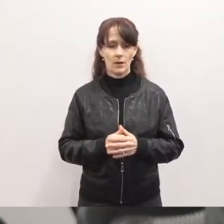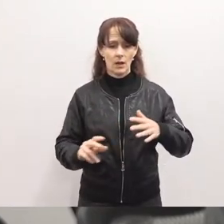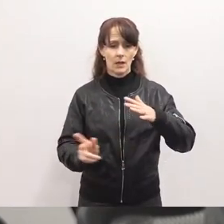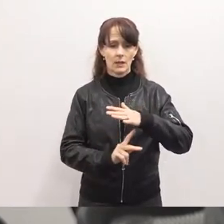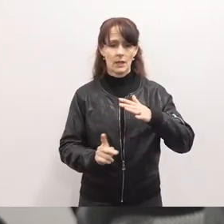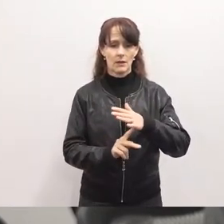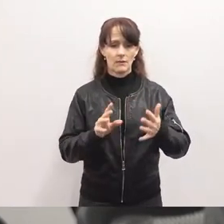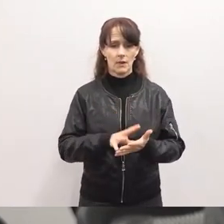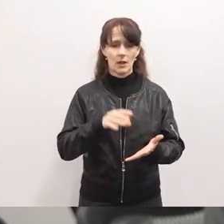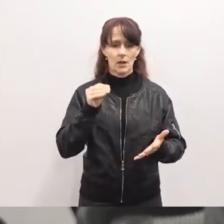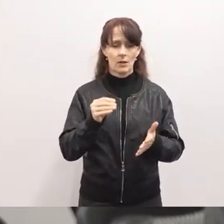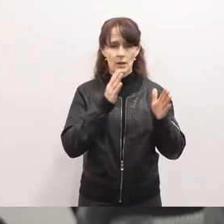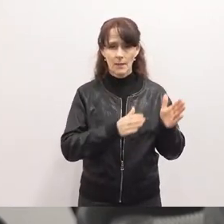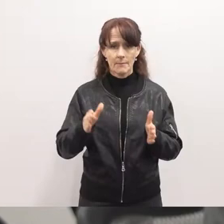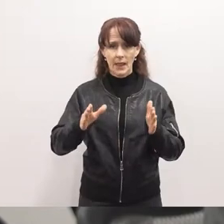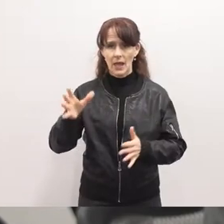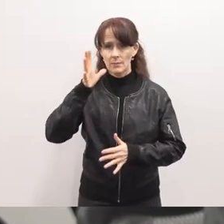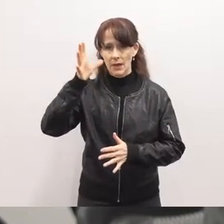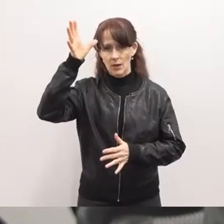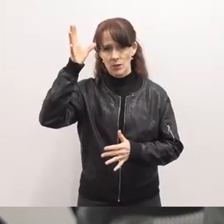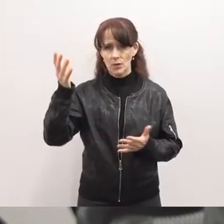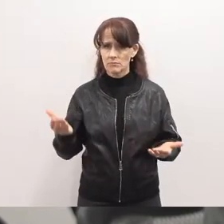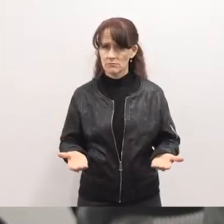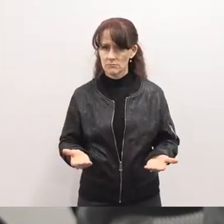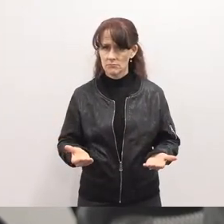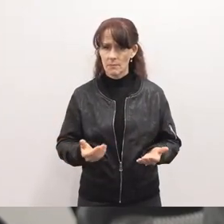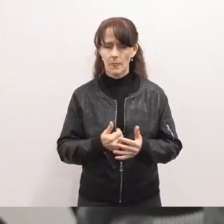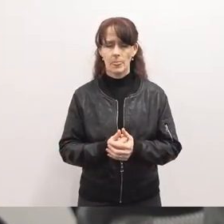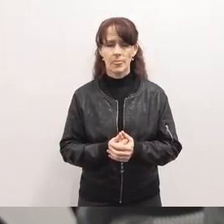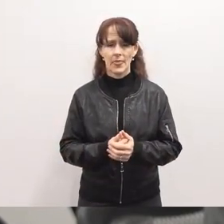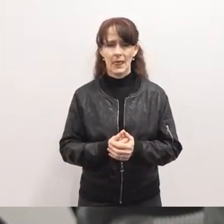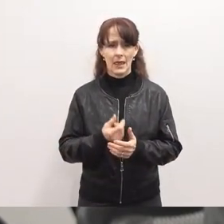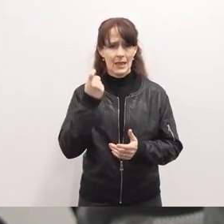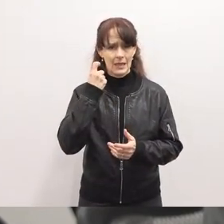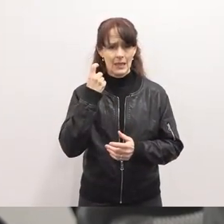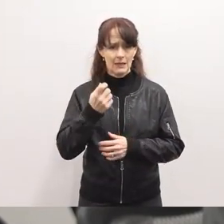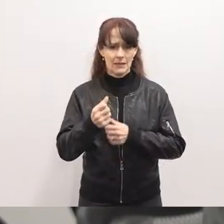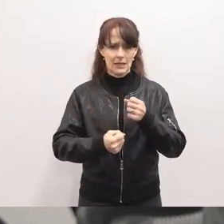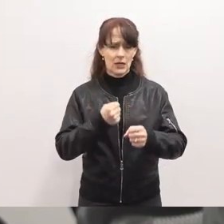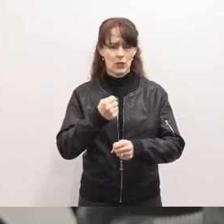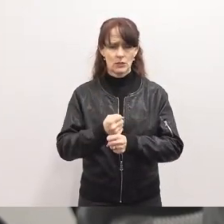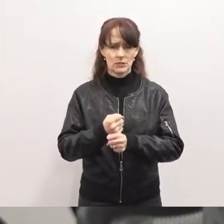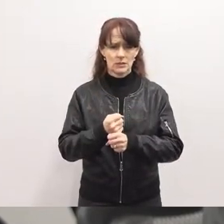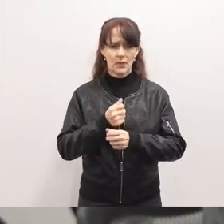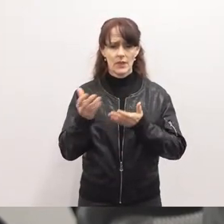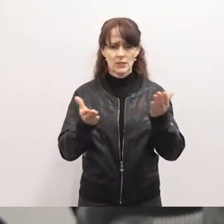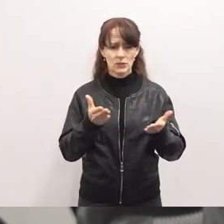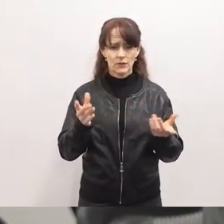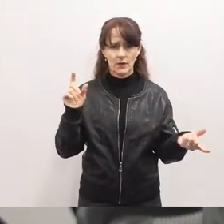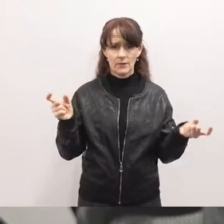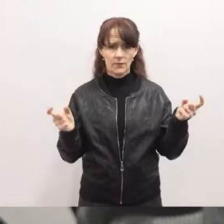have to learn from Planned Parenthood? In the last 5 years, the amount of services provided from Planned Parenthood took a huge